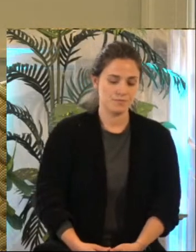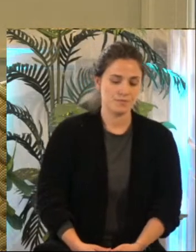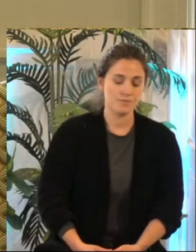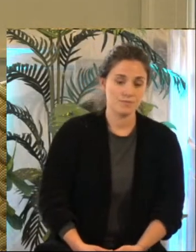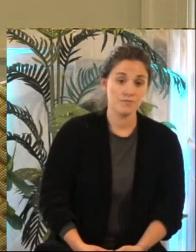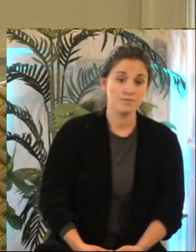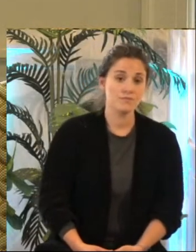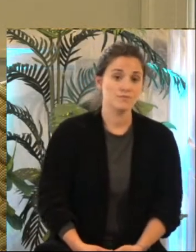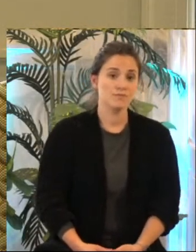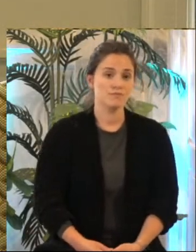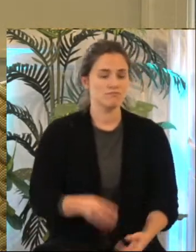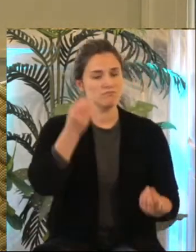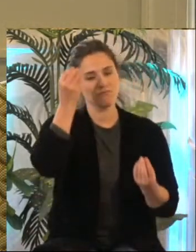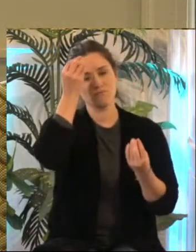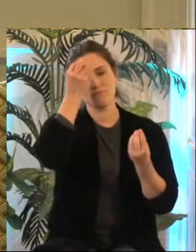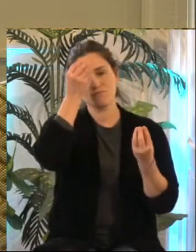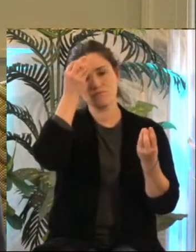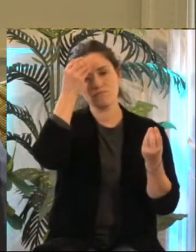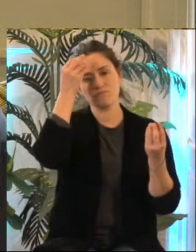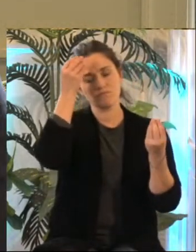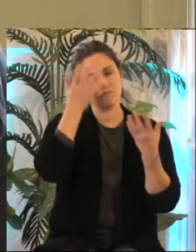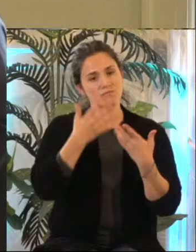Beautiful, thank you.